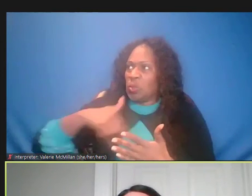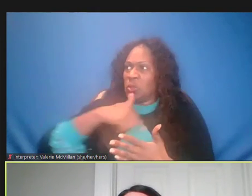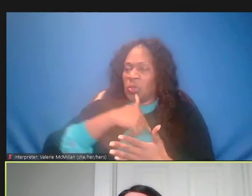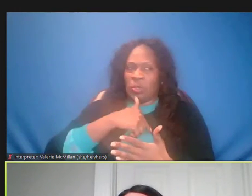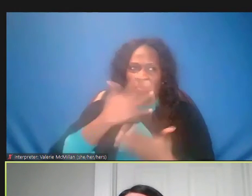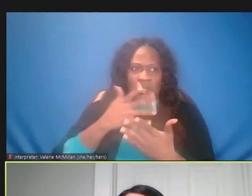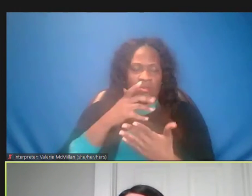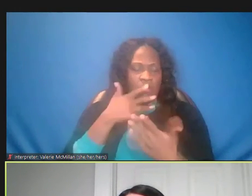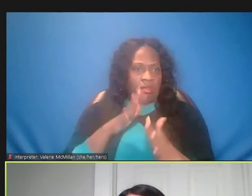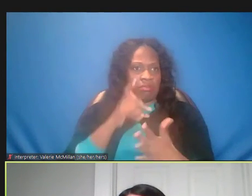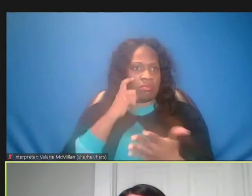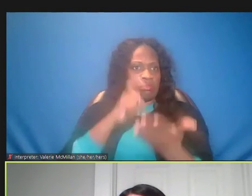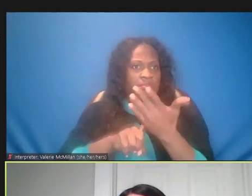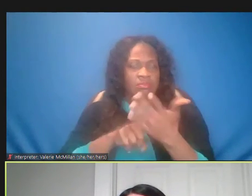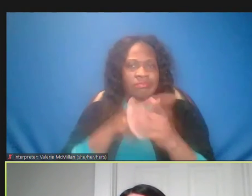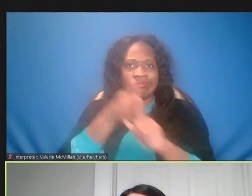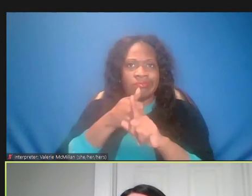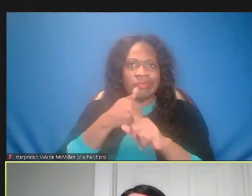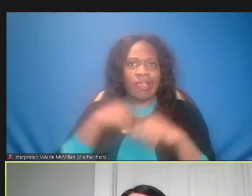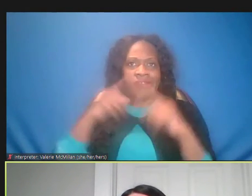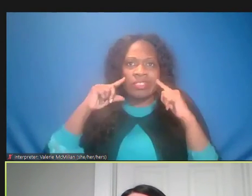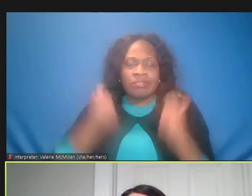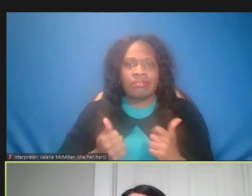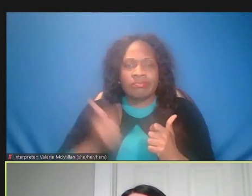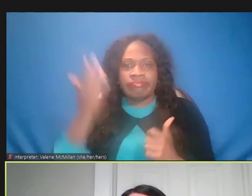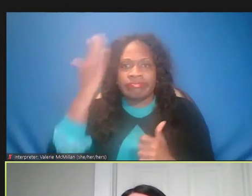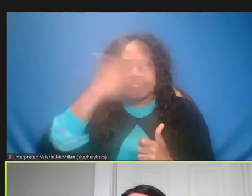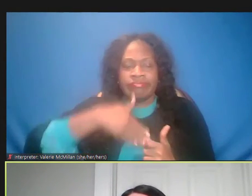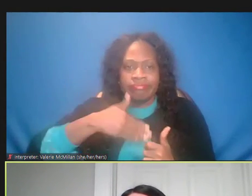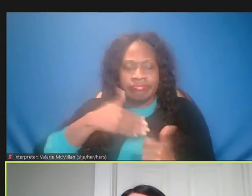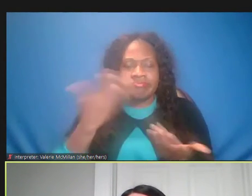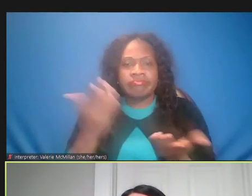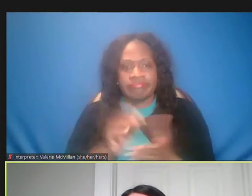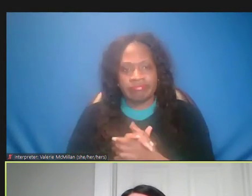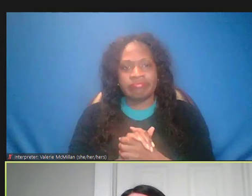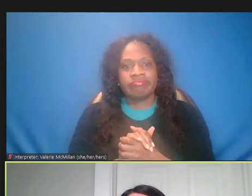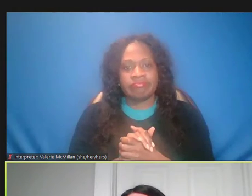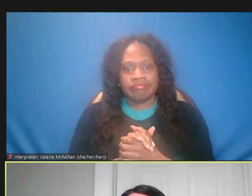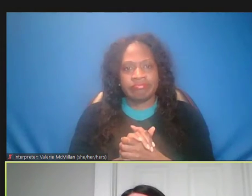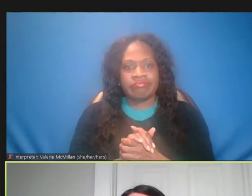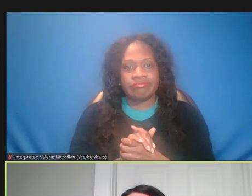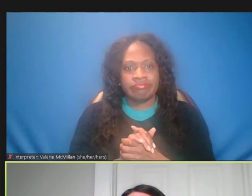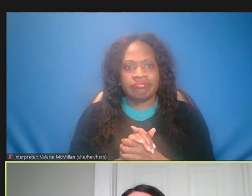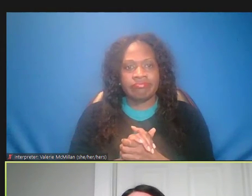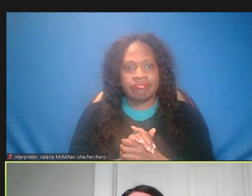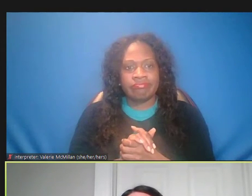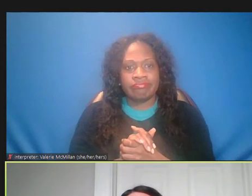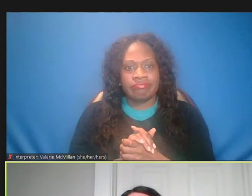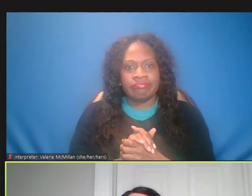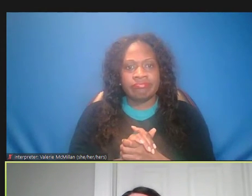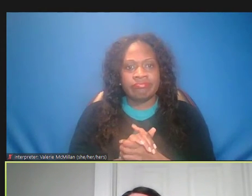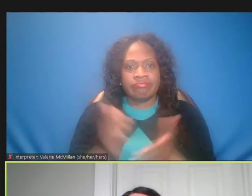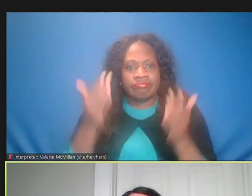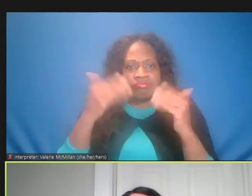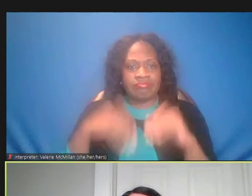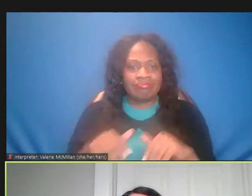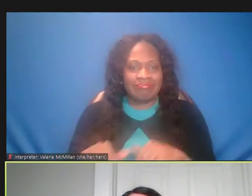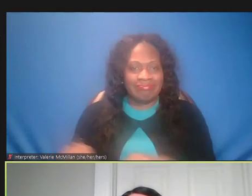always know when someone has hearing loss. Next slide, please.